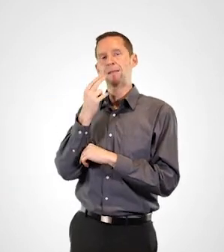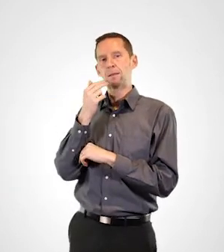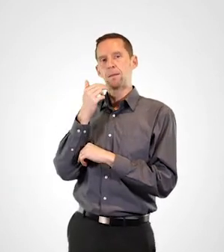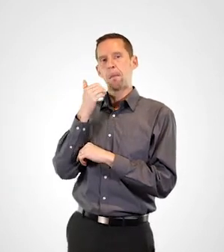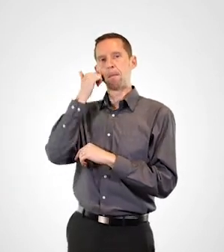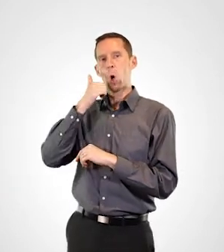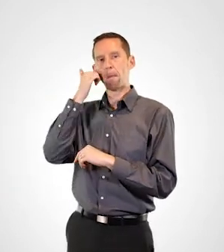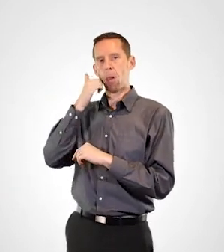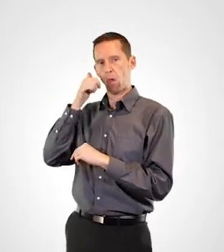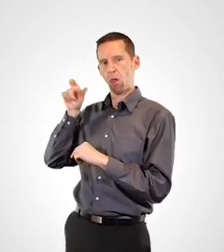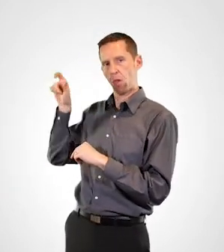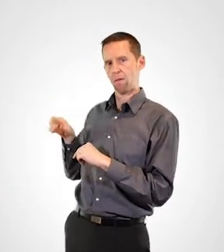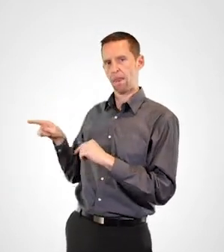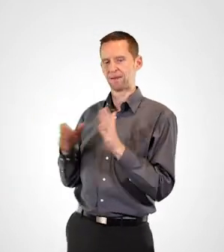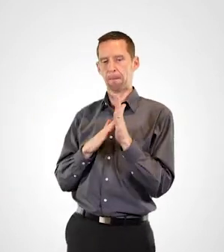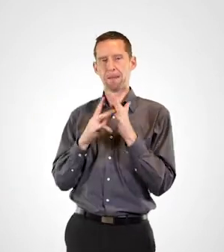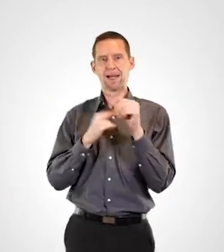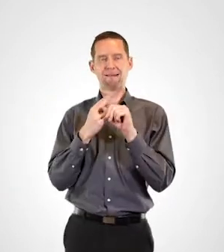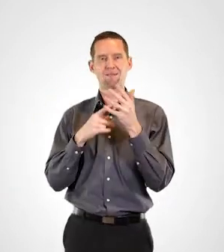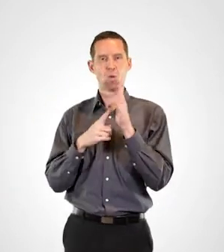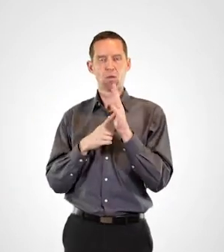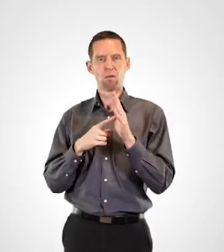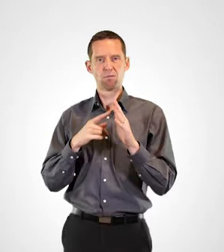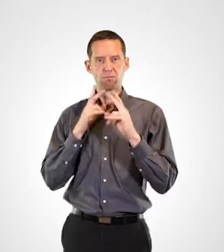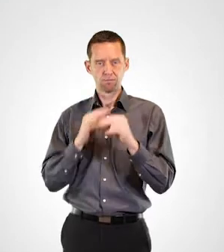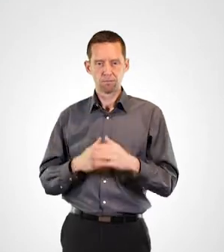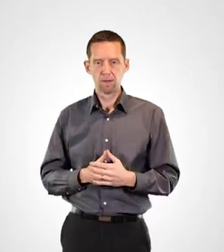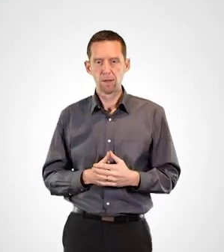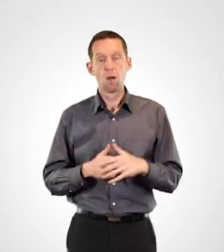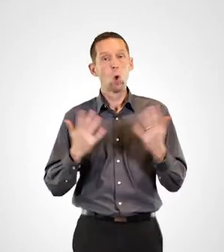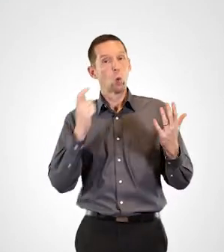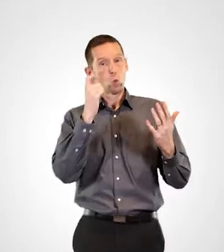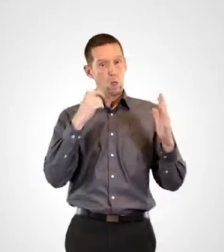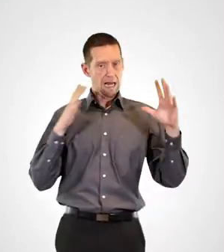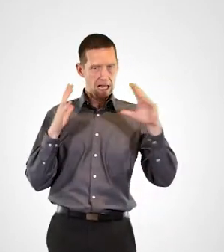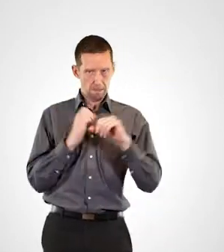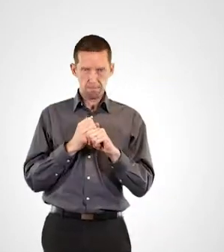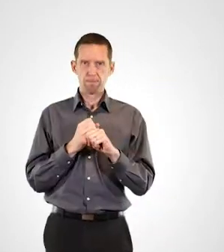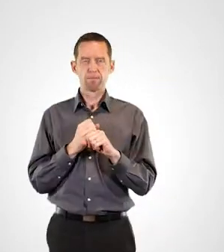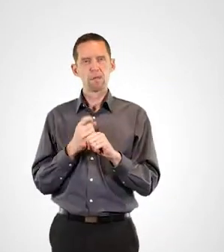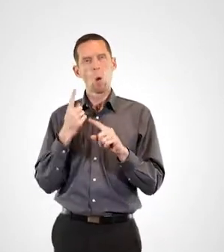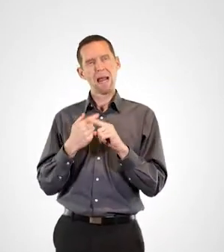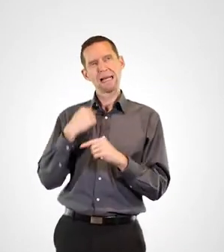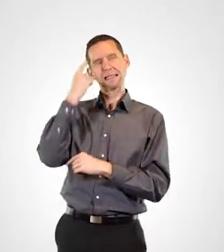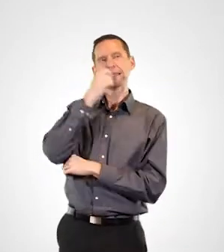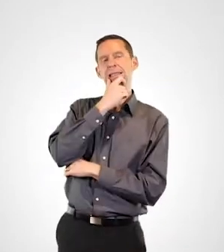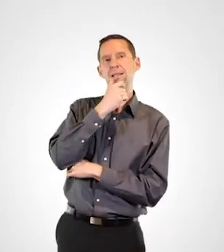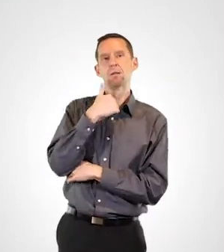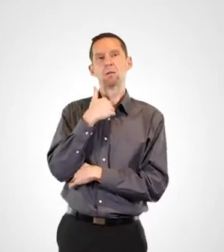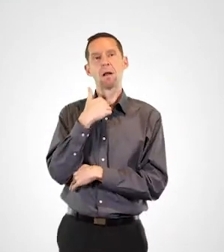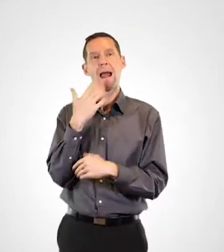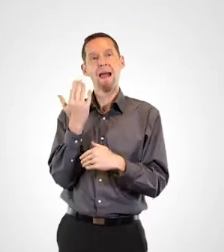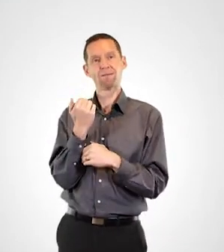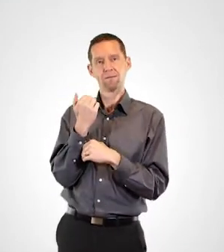bars. Okay, so before we wrap up, which we'll do in a couple of minutes, I'd like to give you, I chose an example of sort of